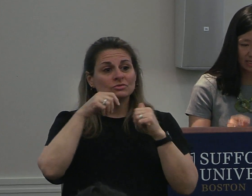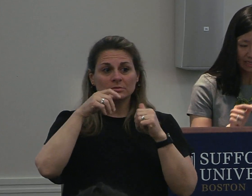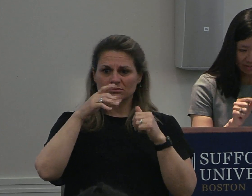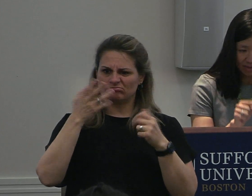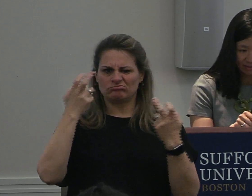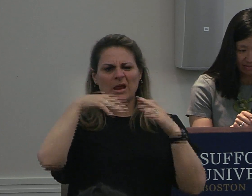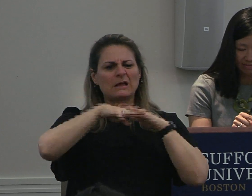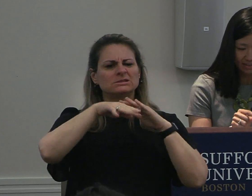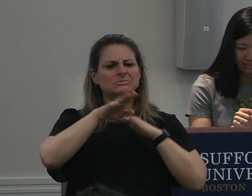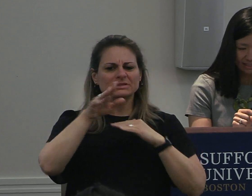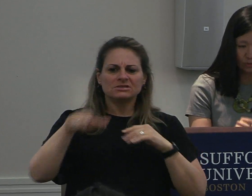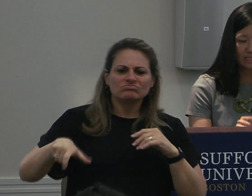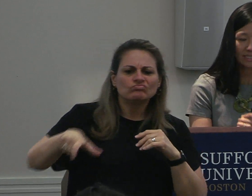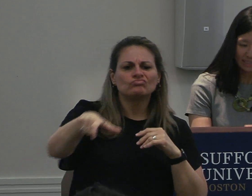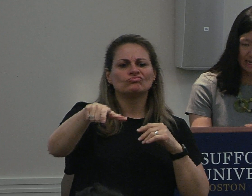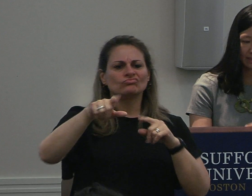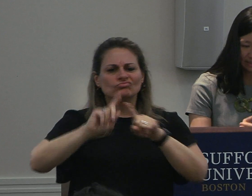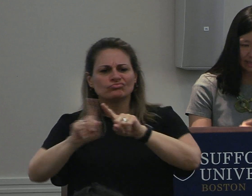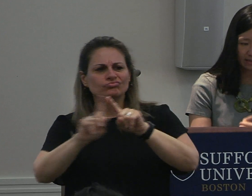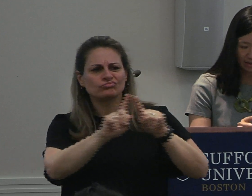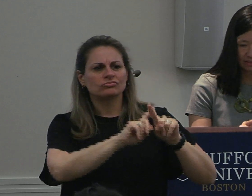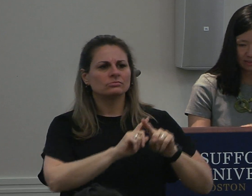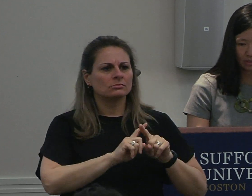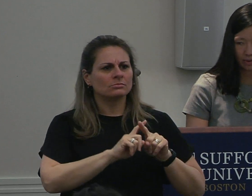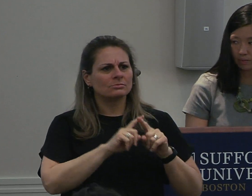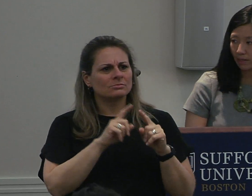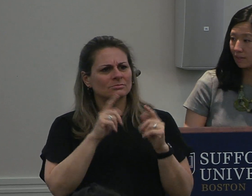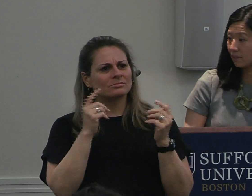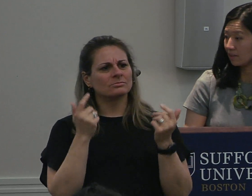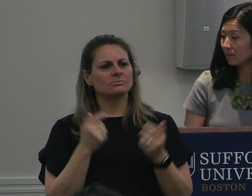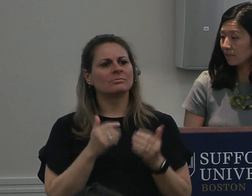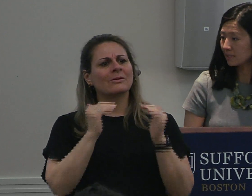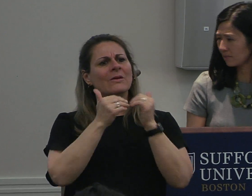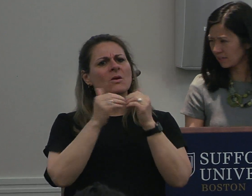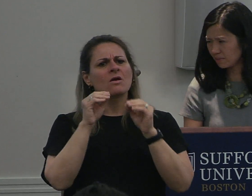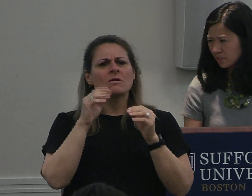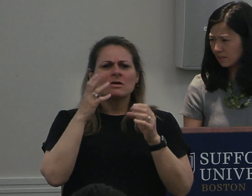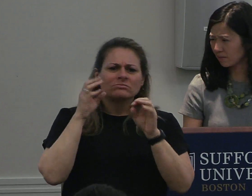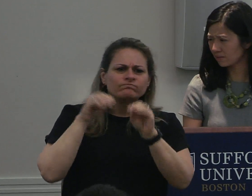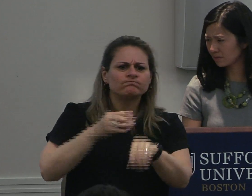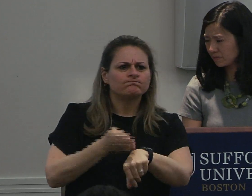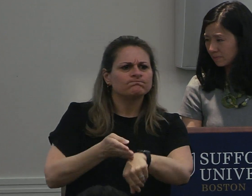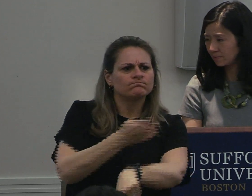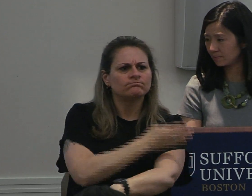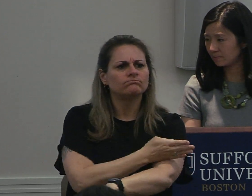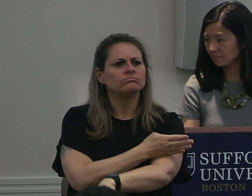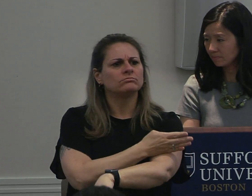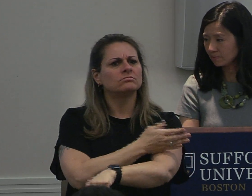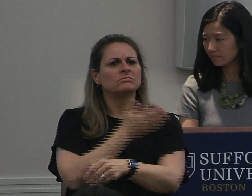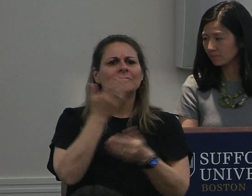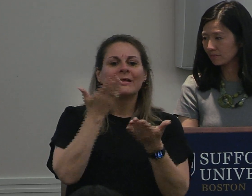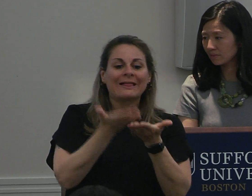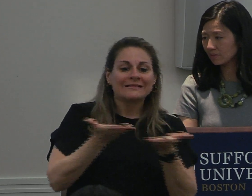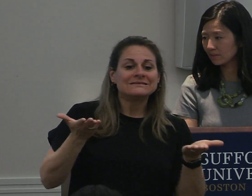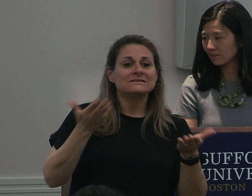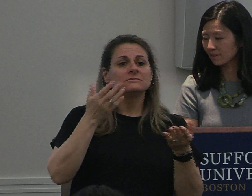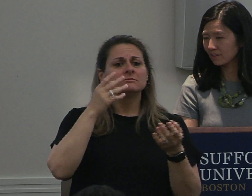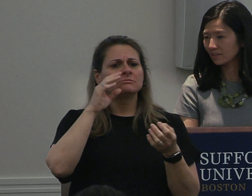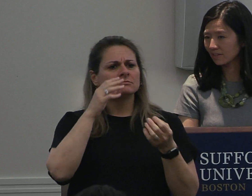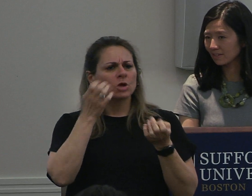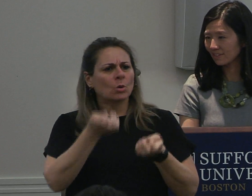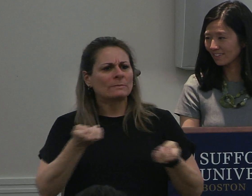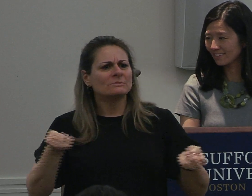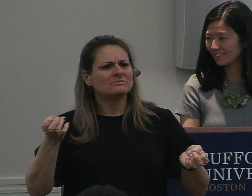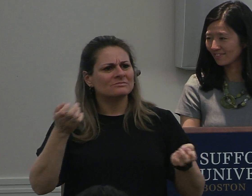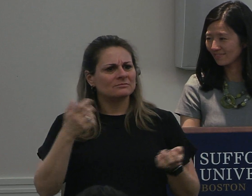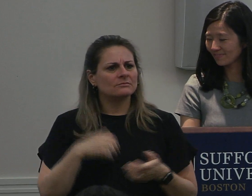materials in situations exactly like this. And so I don't want to, is that right, Commissioner? I'm so impressed, Mayor, that you remember